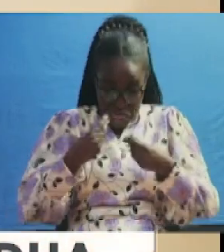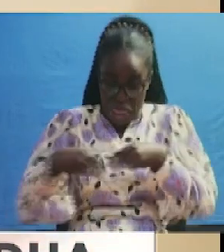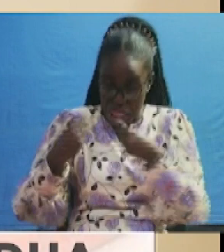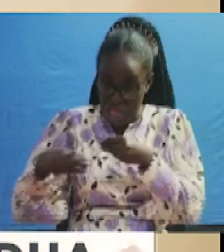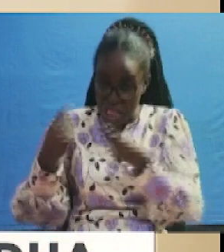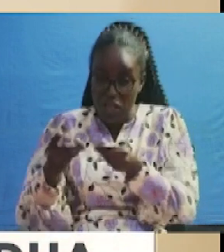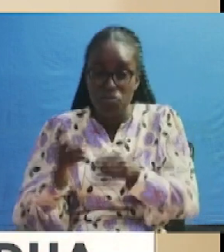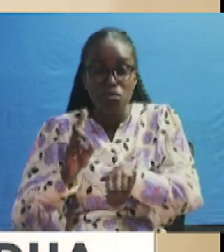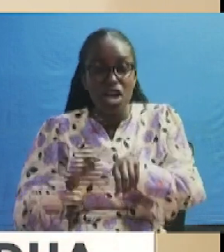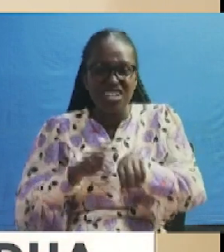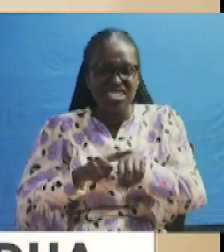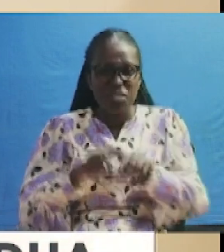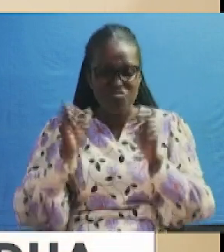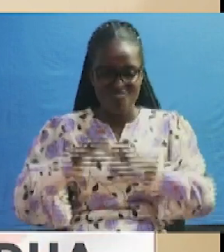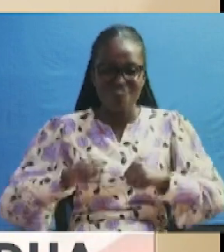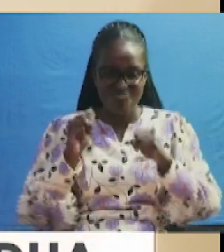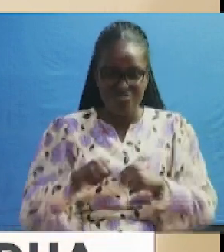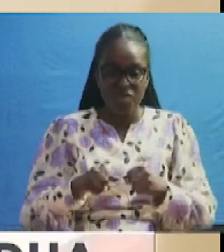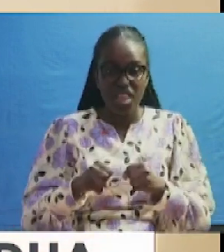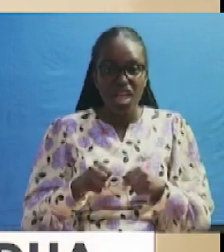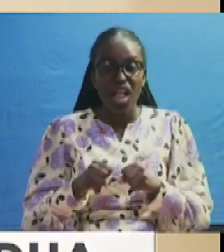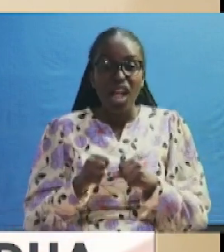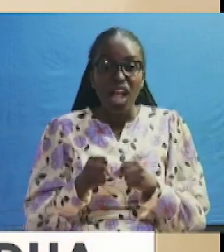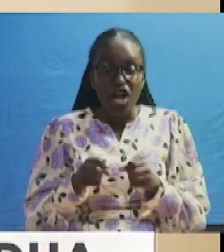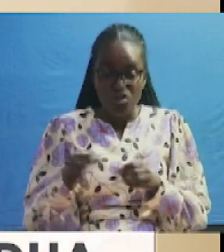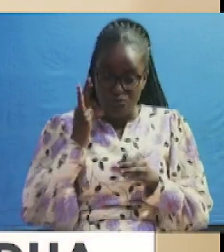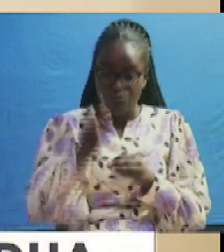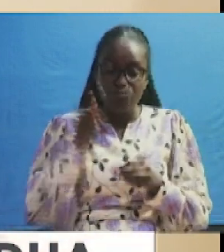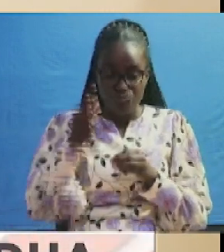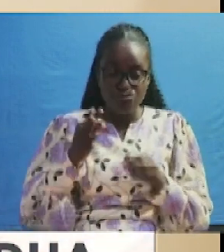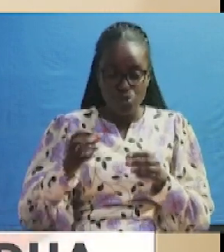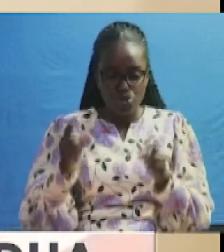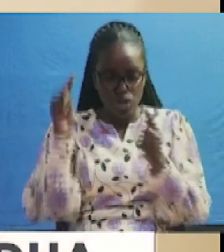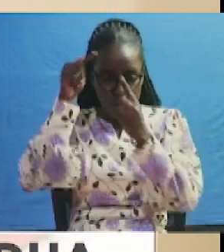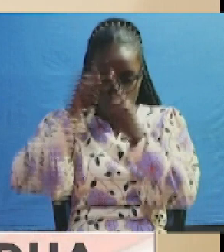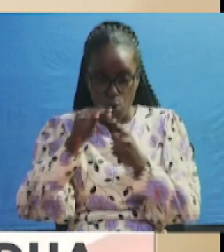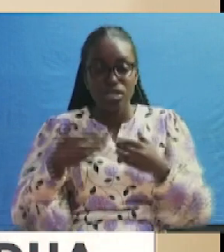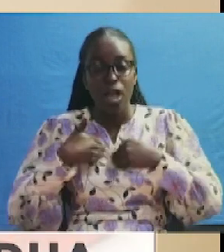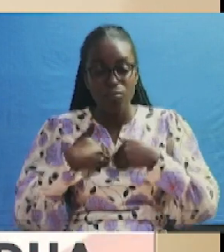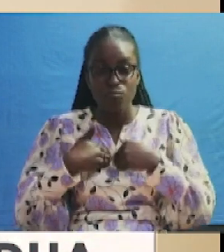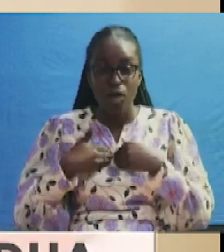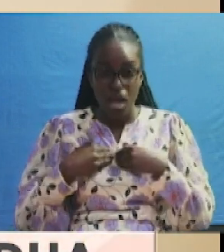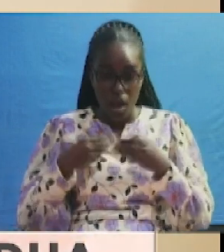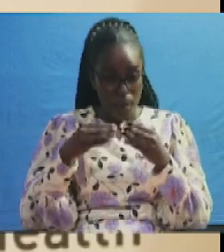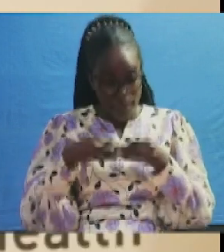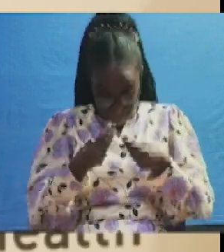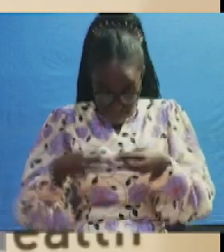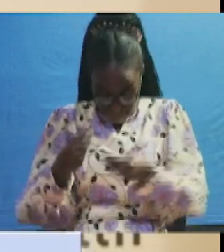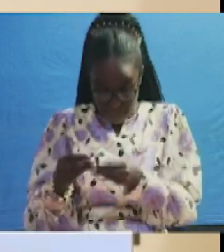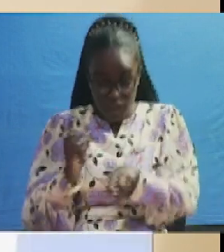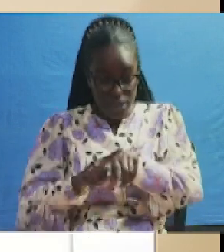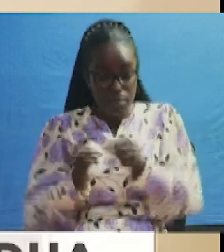the ability to invest in future goals. These will entail financial products and services ranging